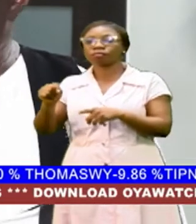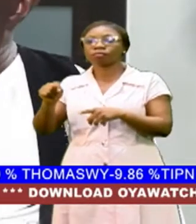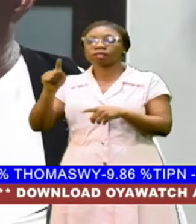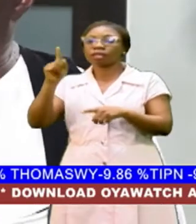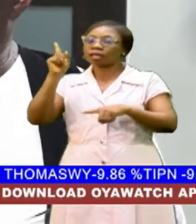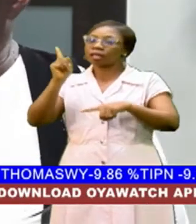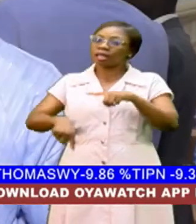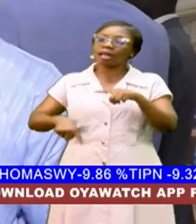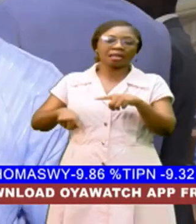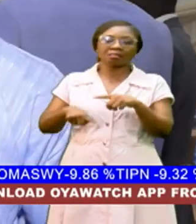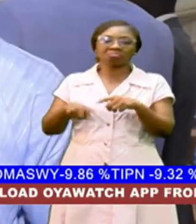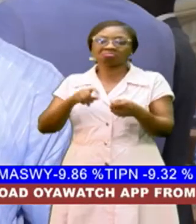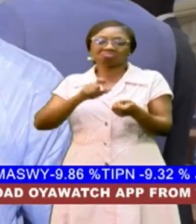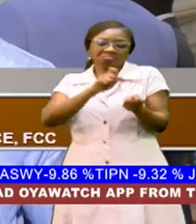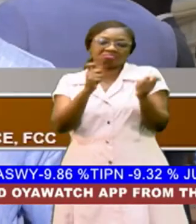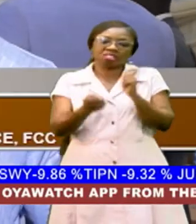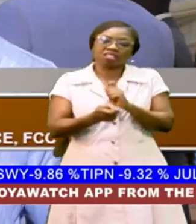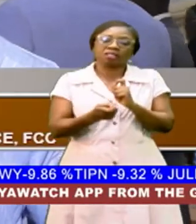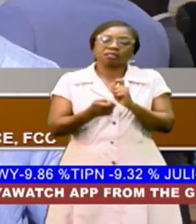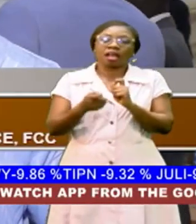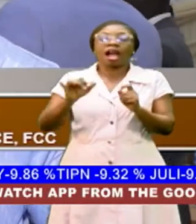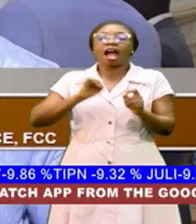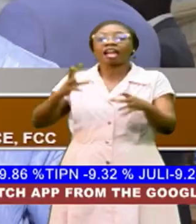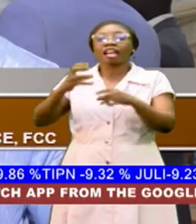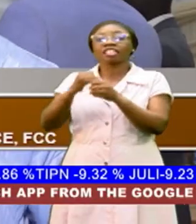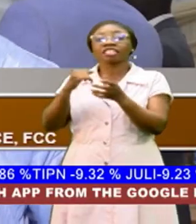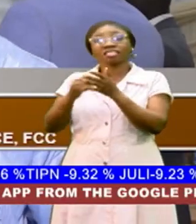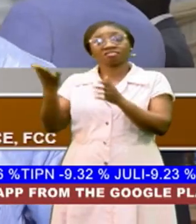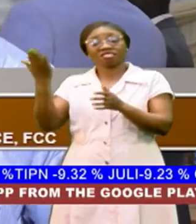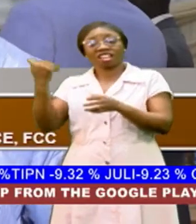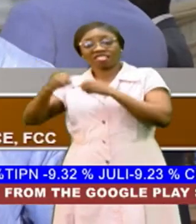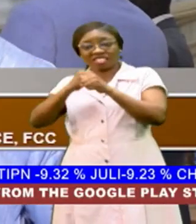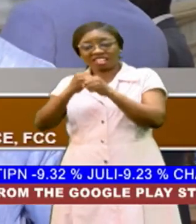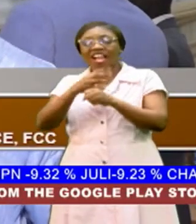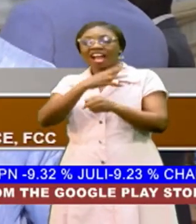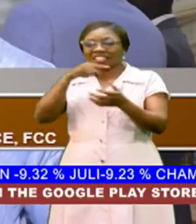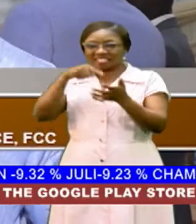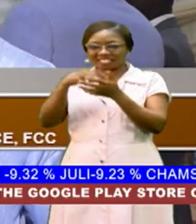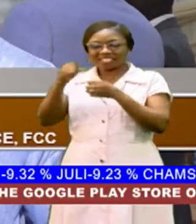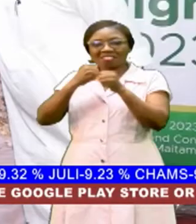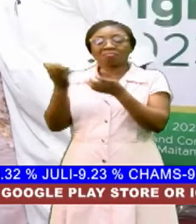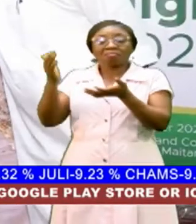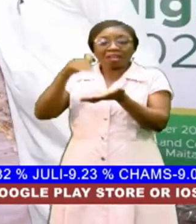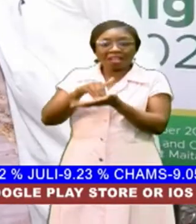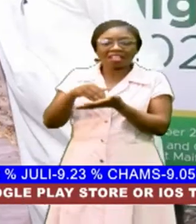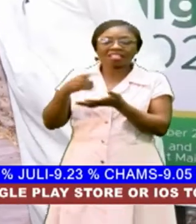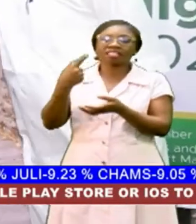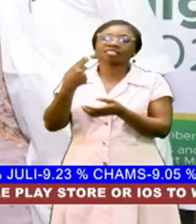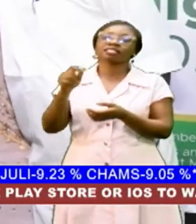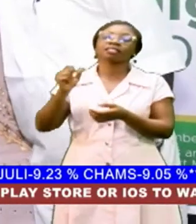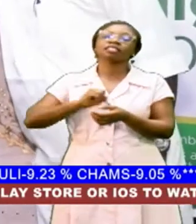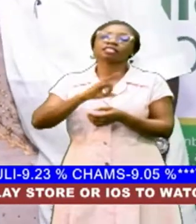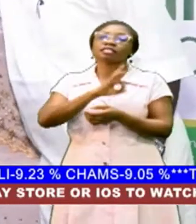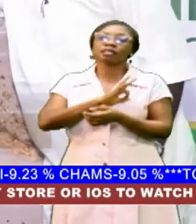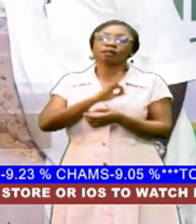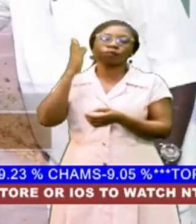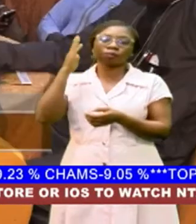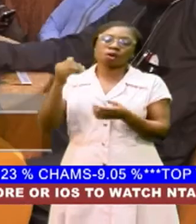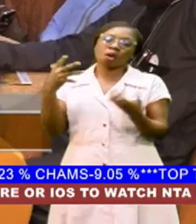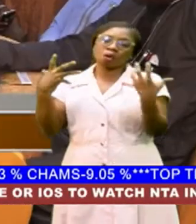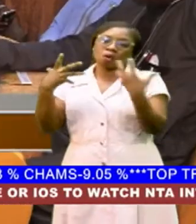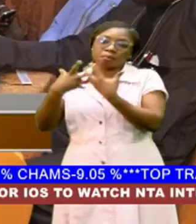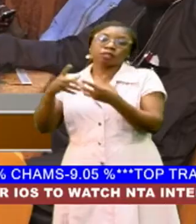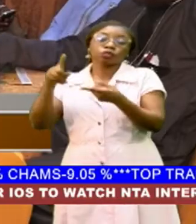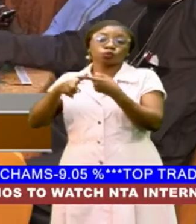to be cutting corners. I got it last year and this year again. The staff to be more diligent